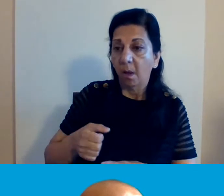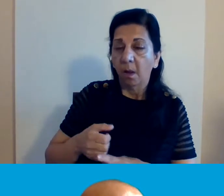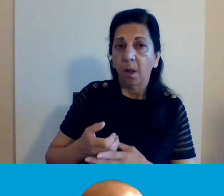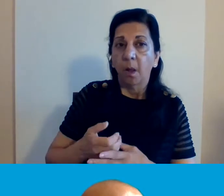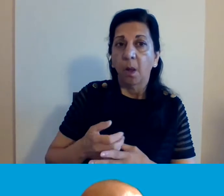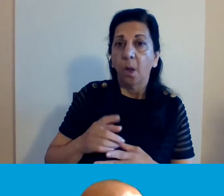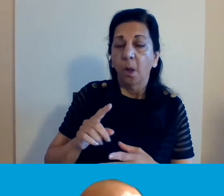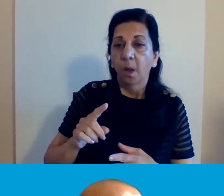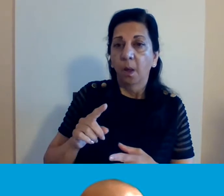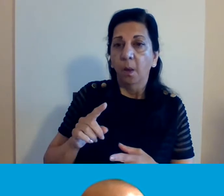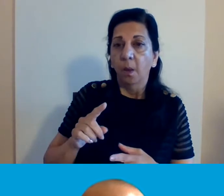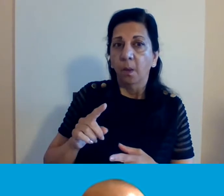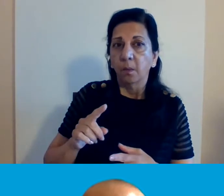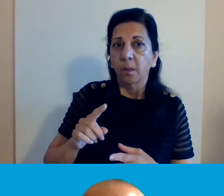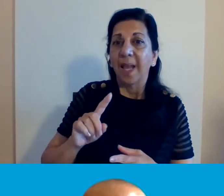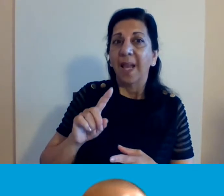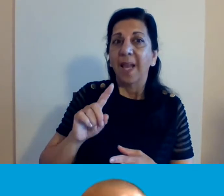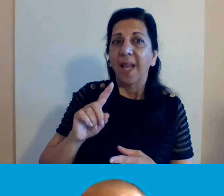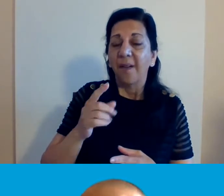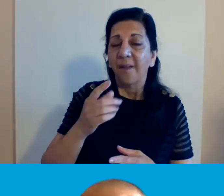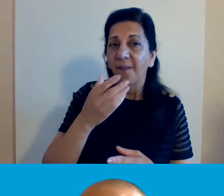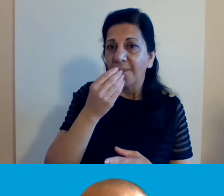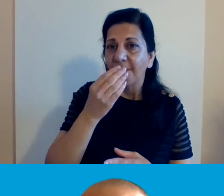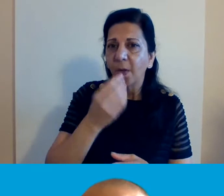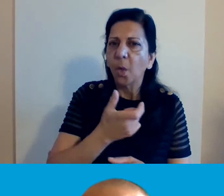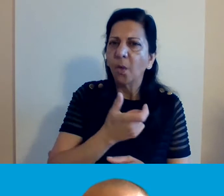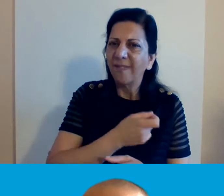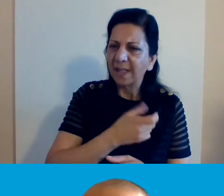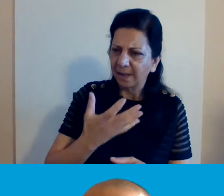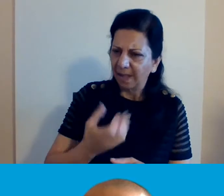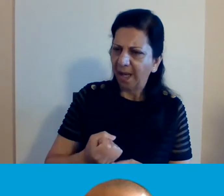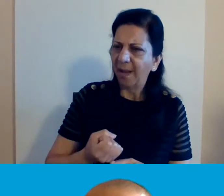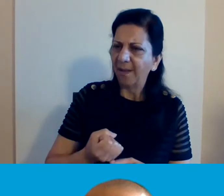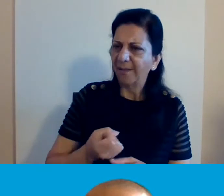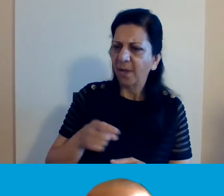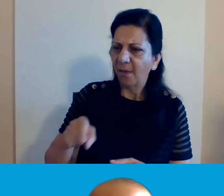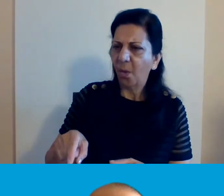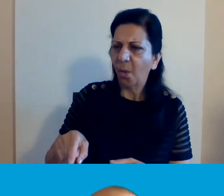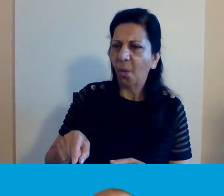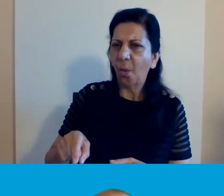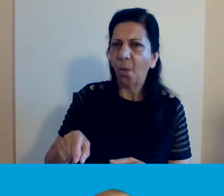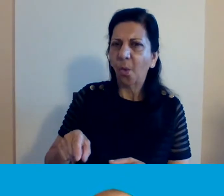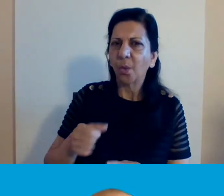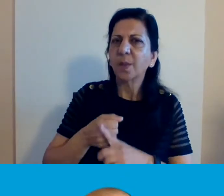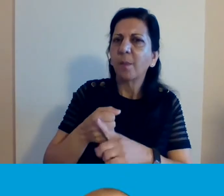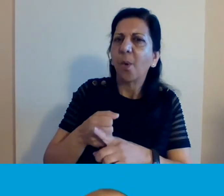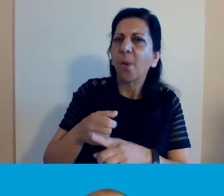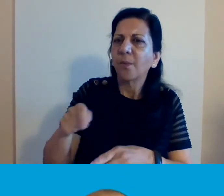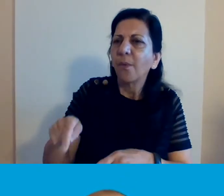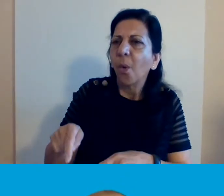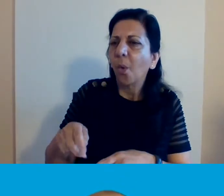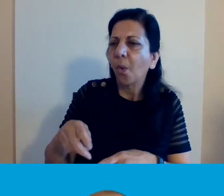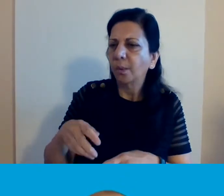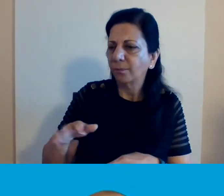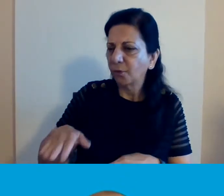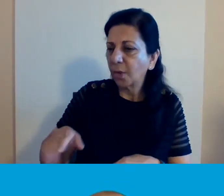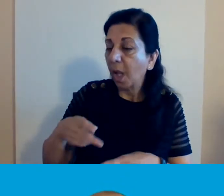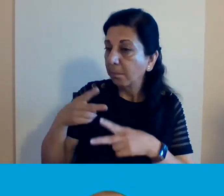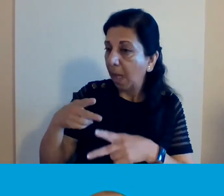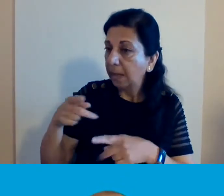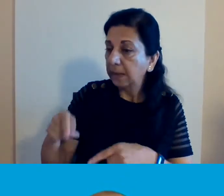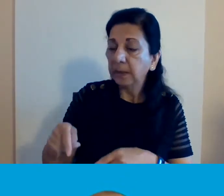the staff with the flu vaccine? Brigid, do you want to take that one? Yes, certainly. So once we